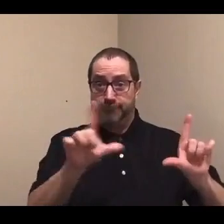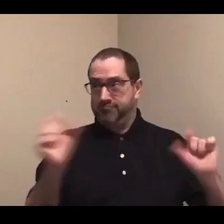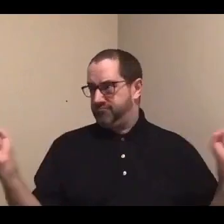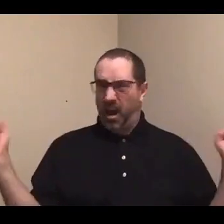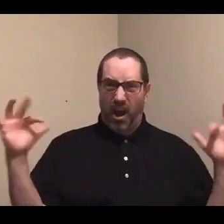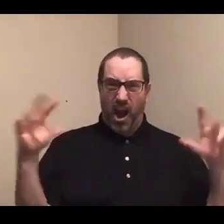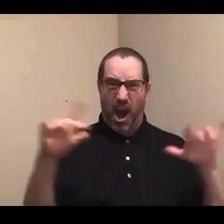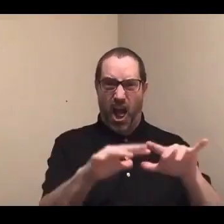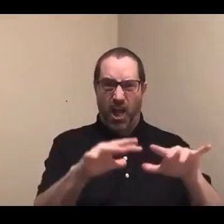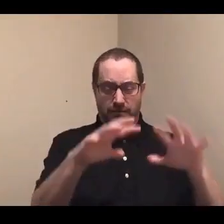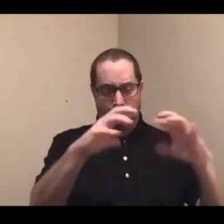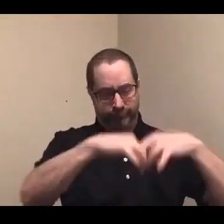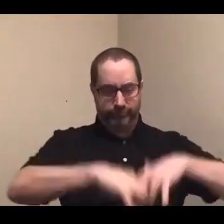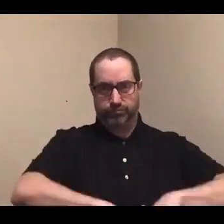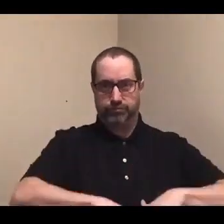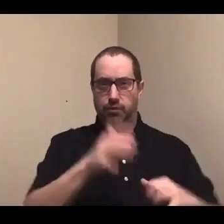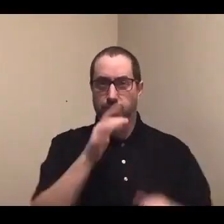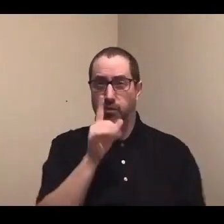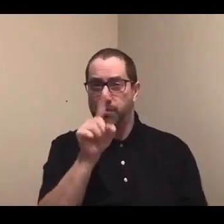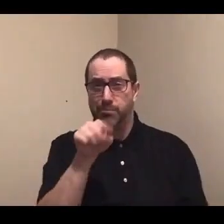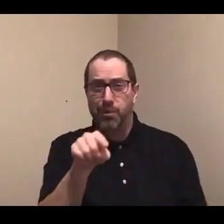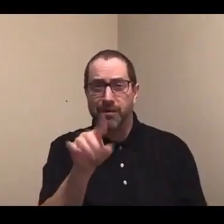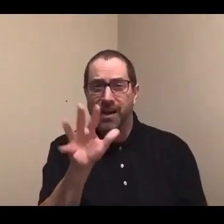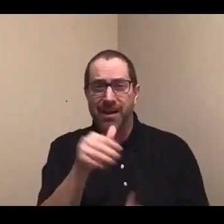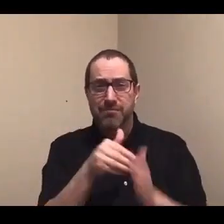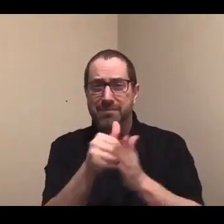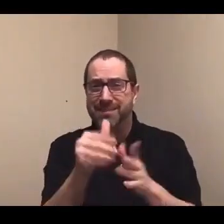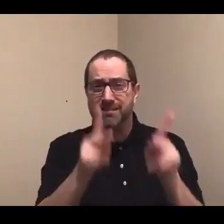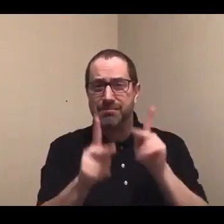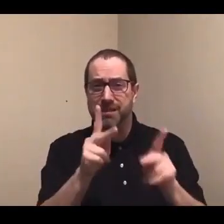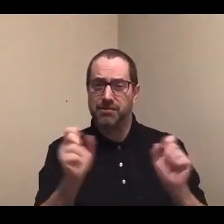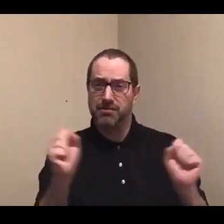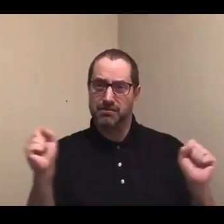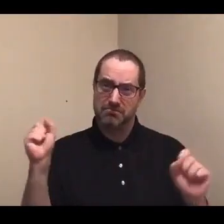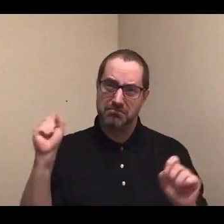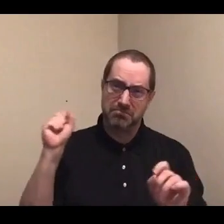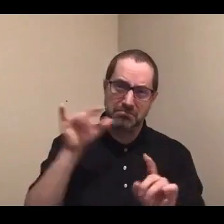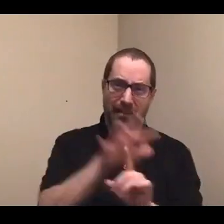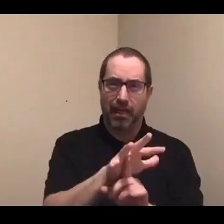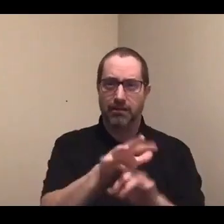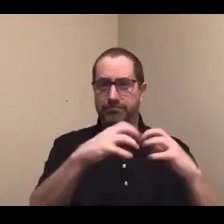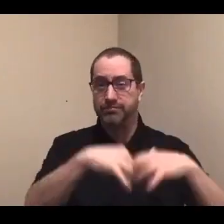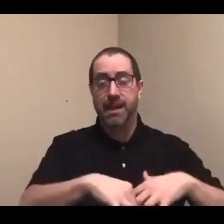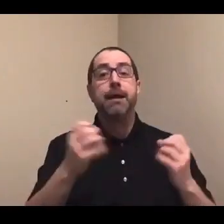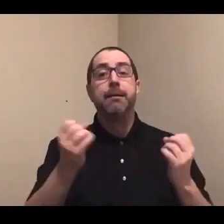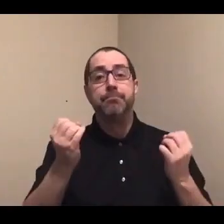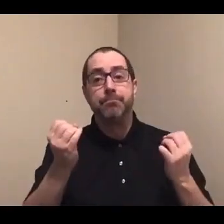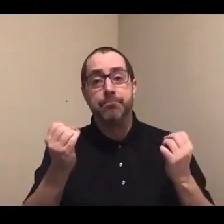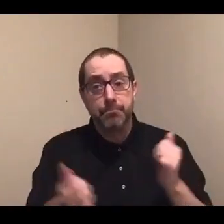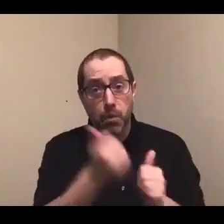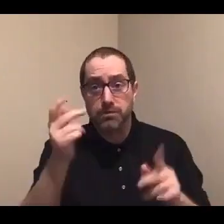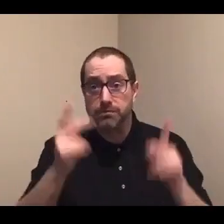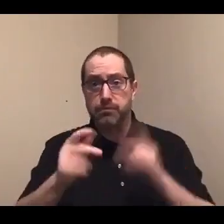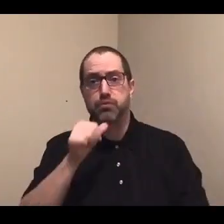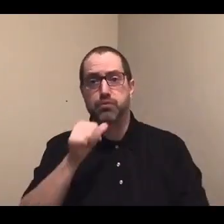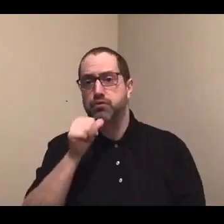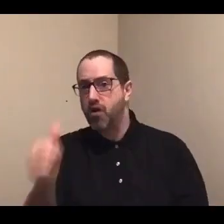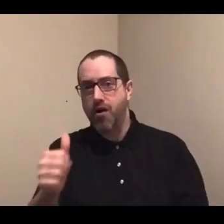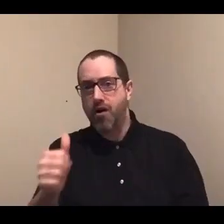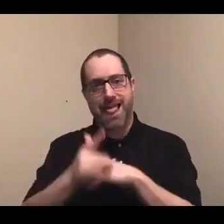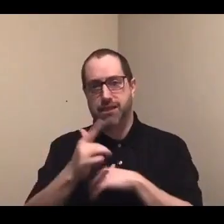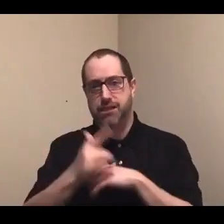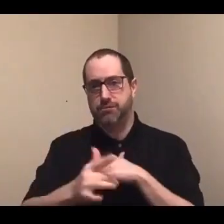in BC, I think 1.5 million people went online, with the vast majority of them not being eligible, and that it crashed their